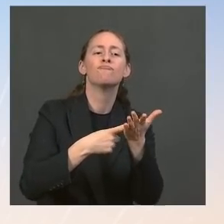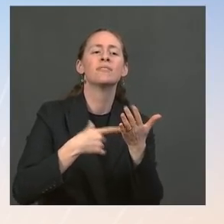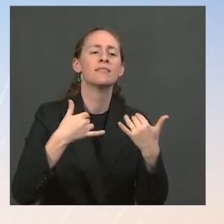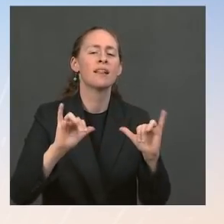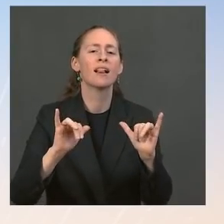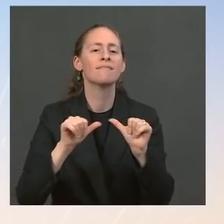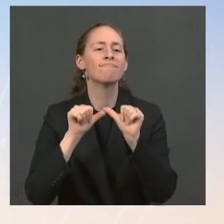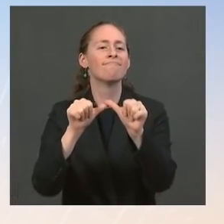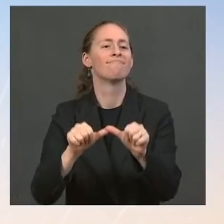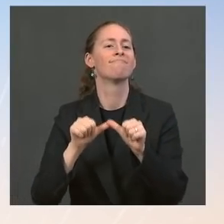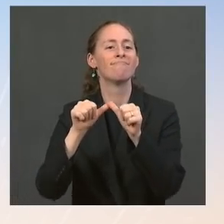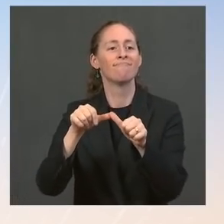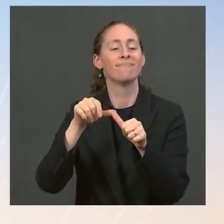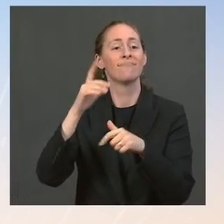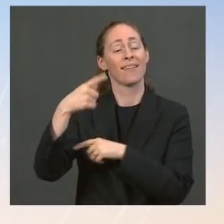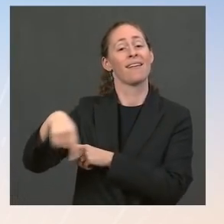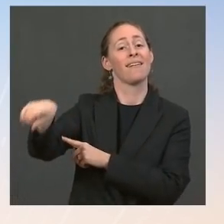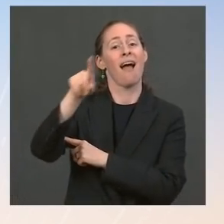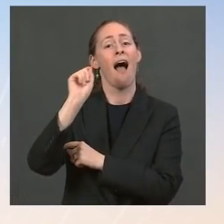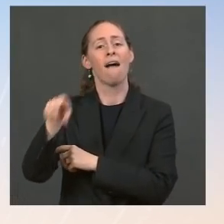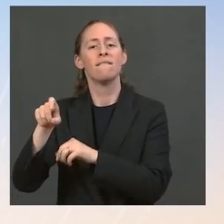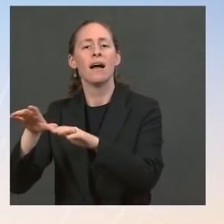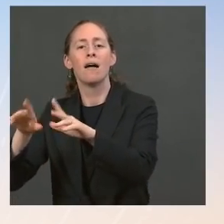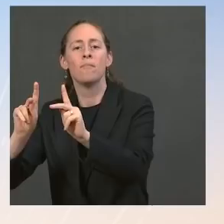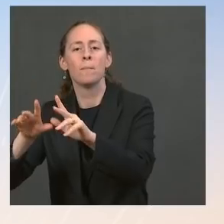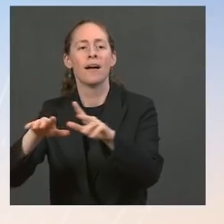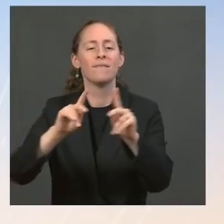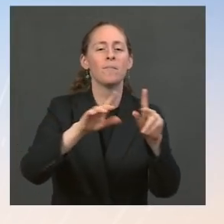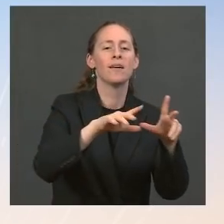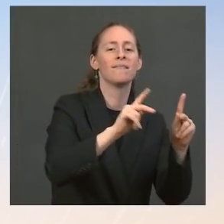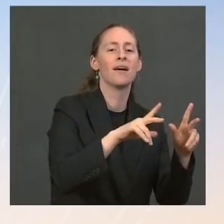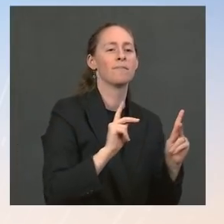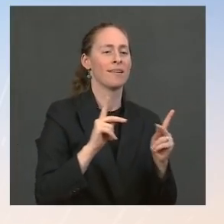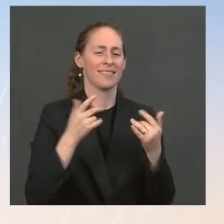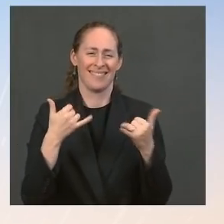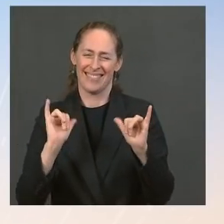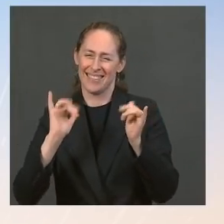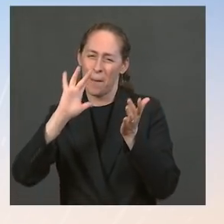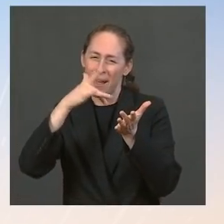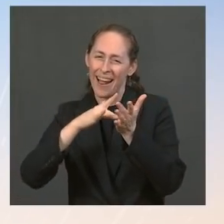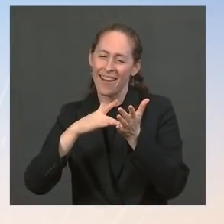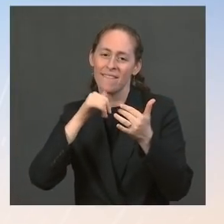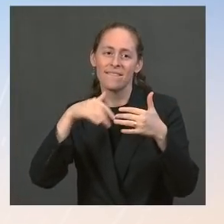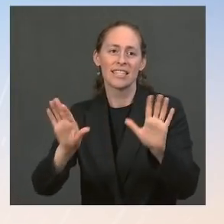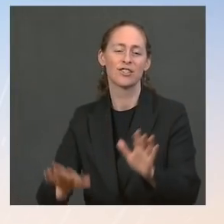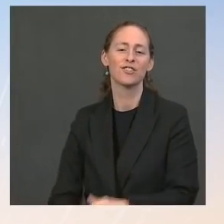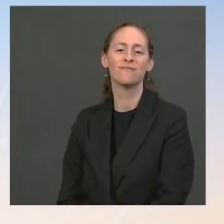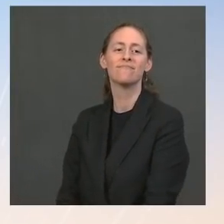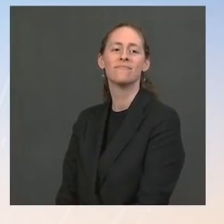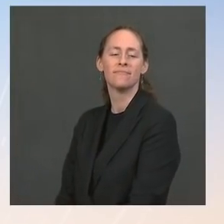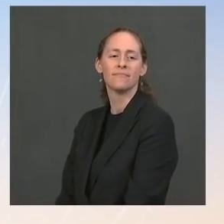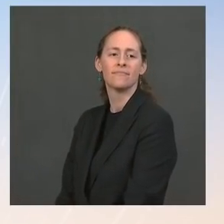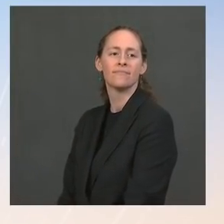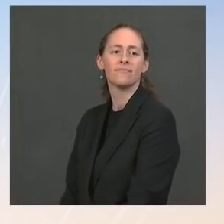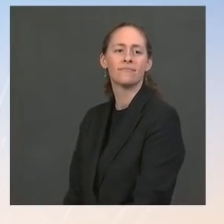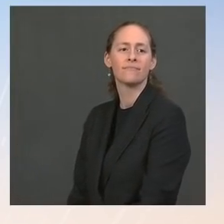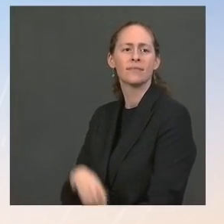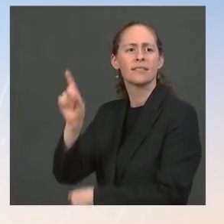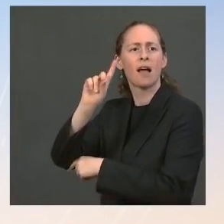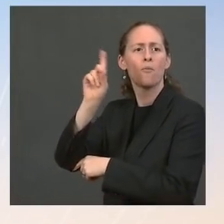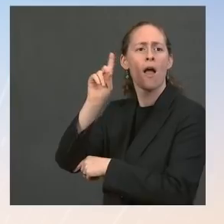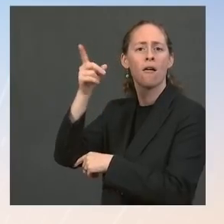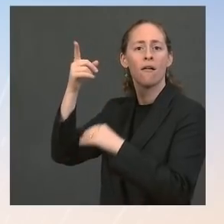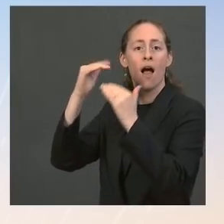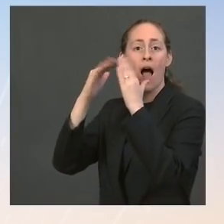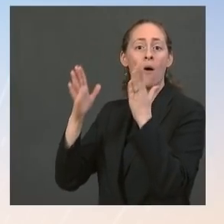sides giving a little. And we're in the midst of that right now. So on that, key Democratic House leaders have said they will, quote, stay here all weekend to work to get a deal. Does